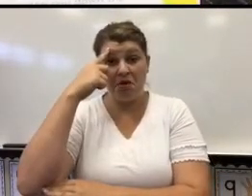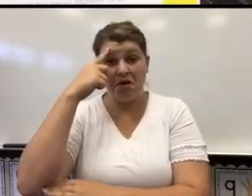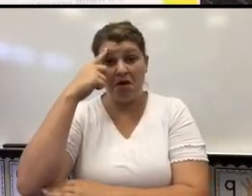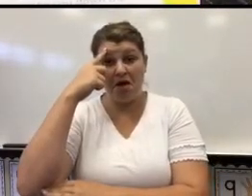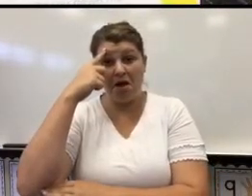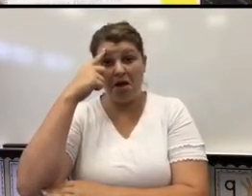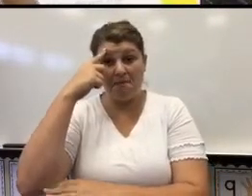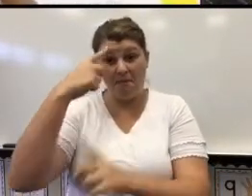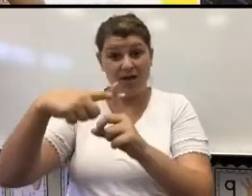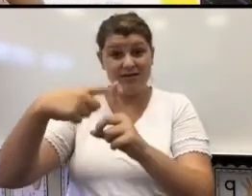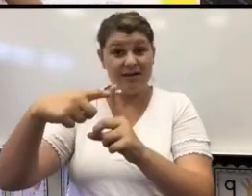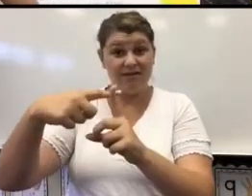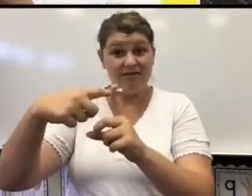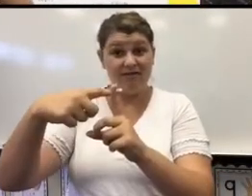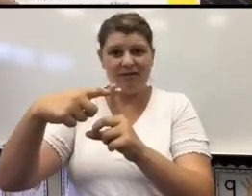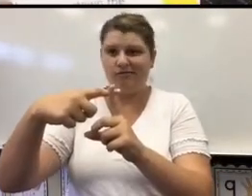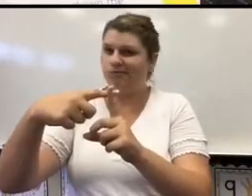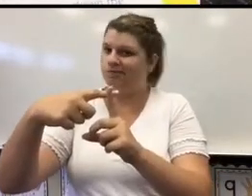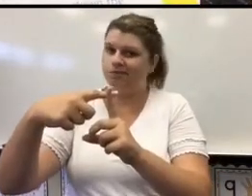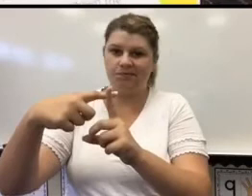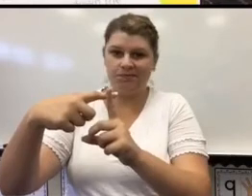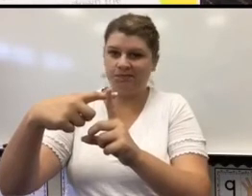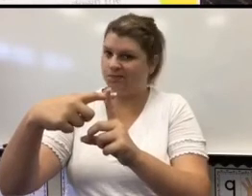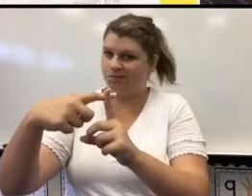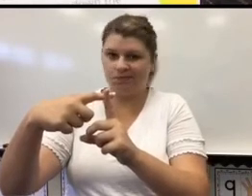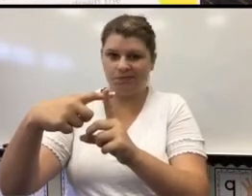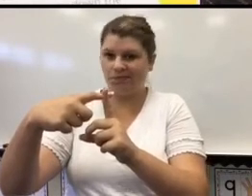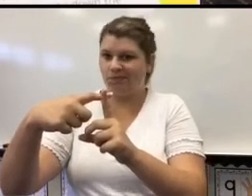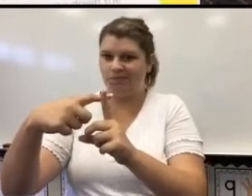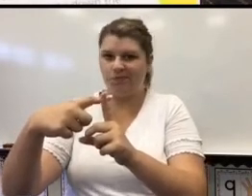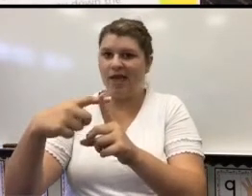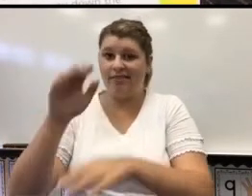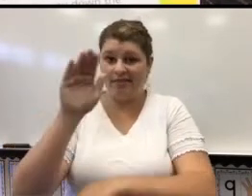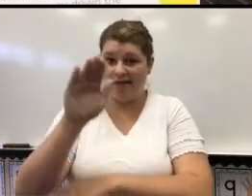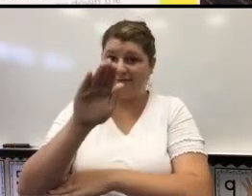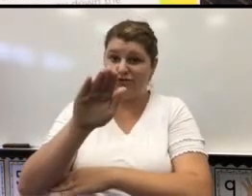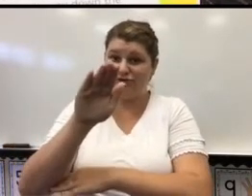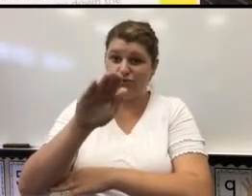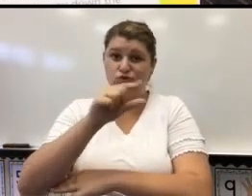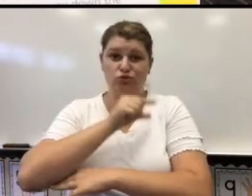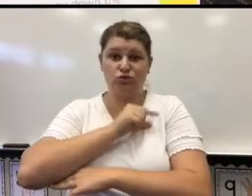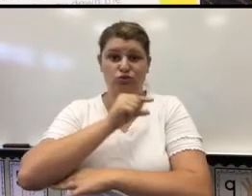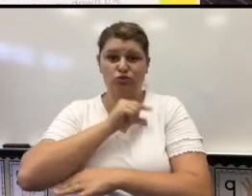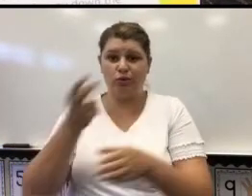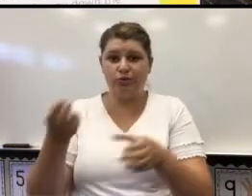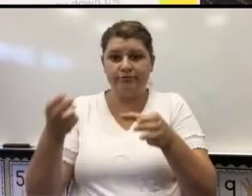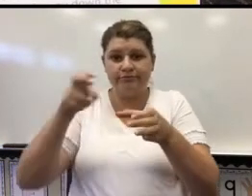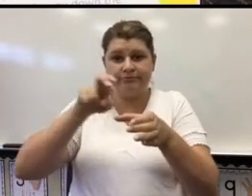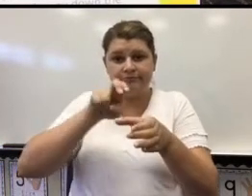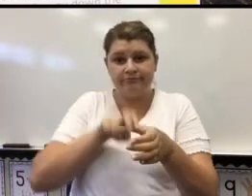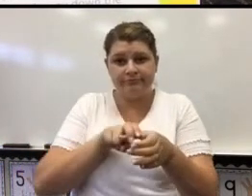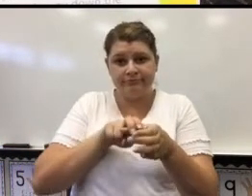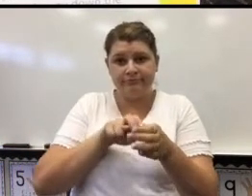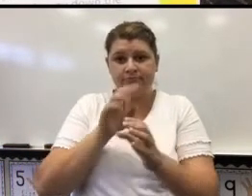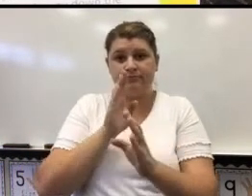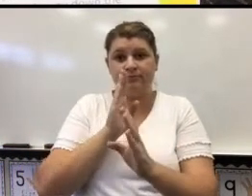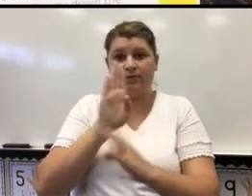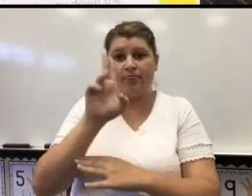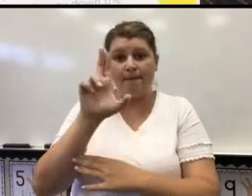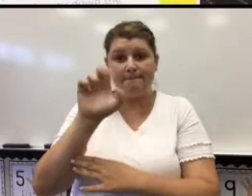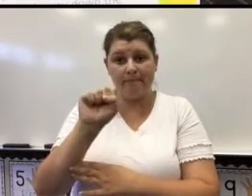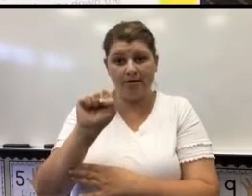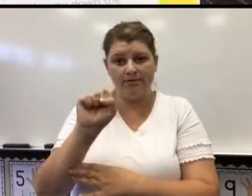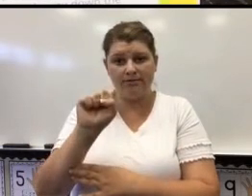George stepped on the bus that afternoon full of positive energy. But he didn't. Instead, he walked on the